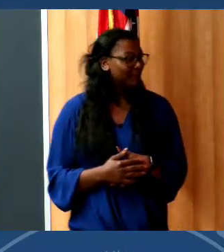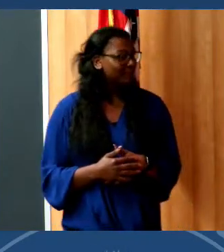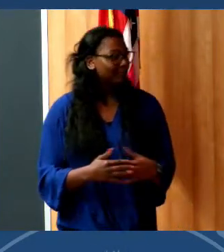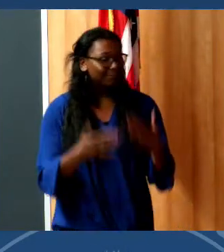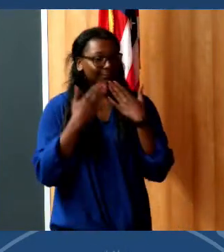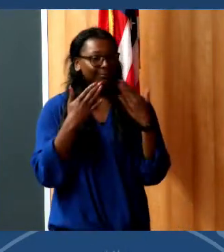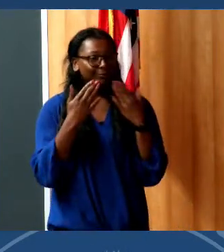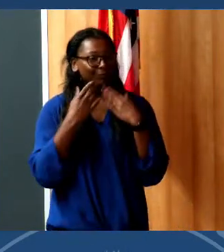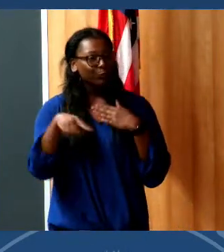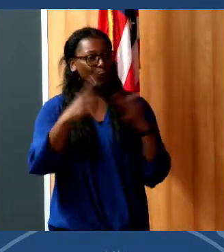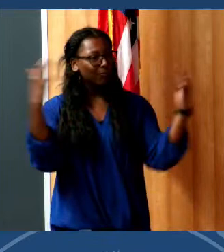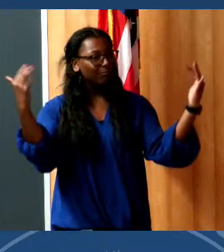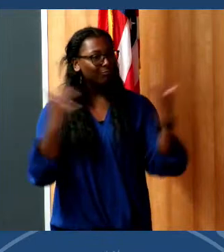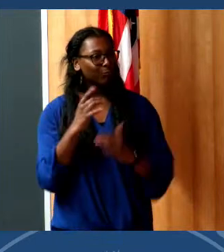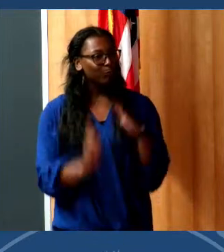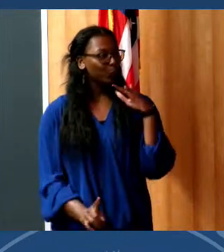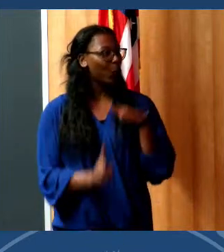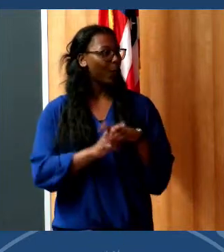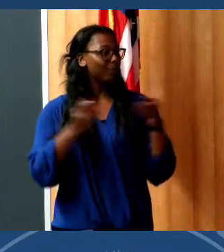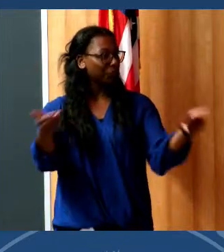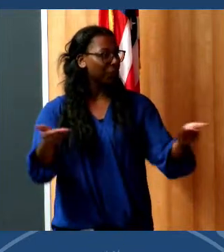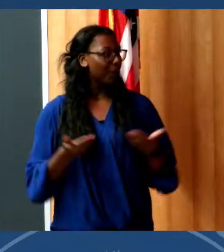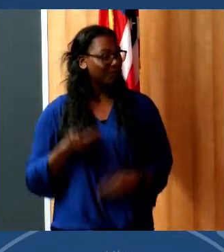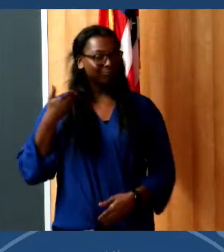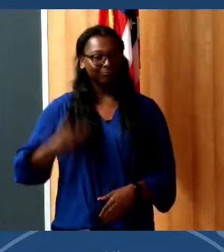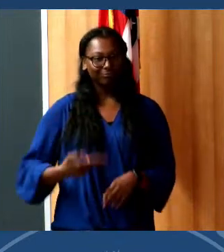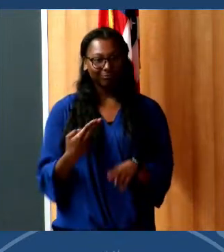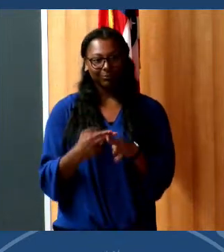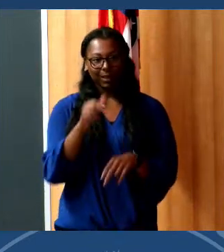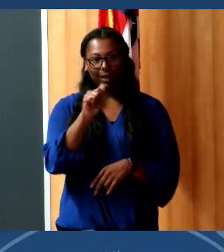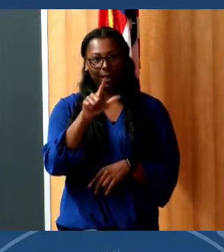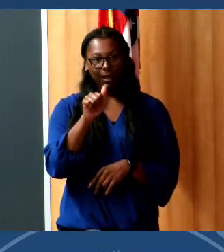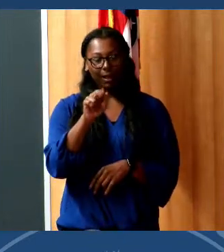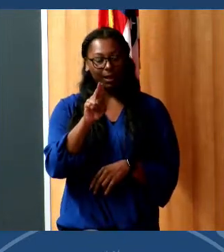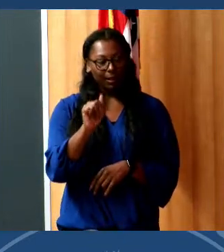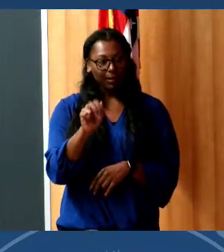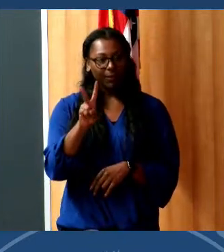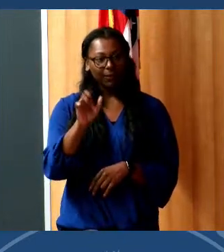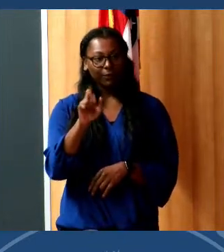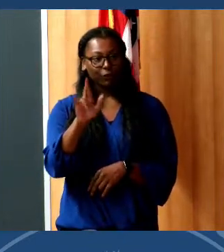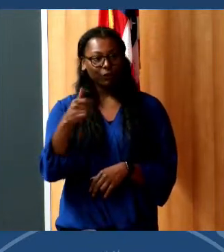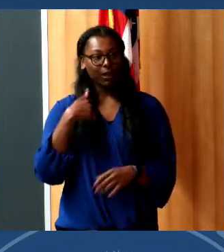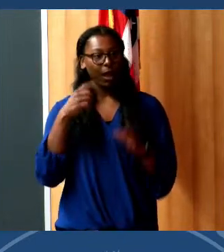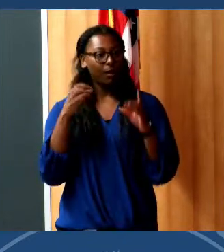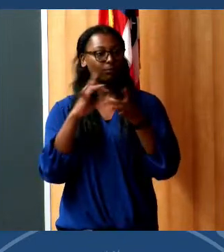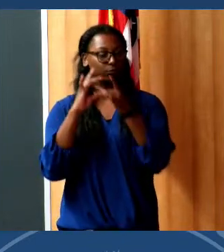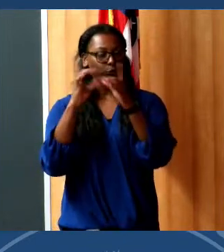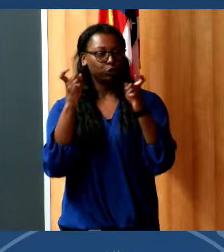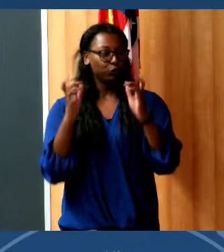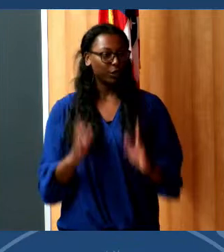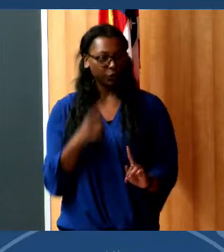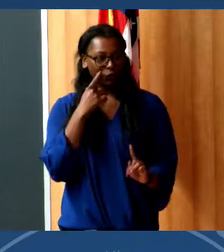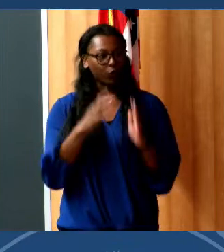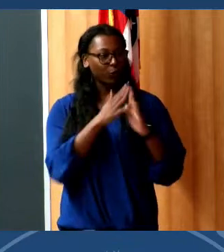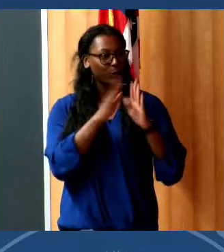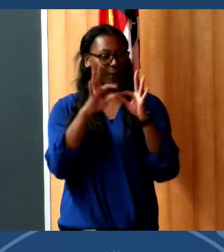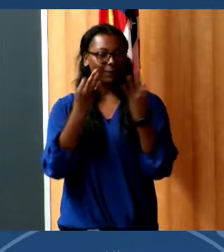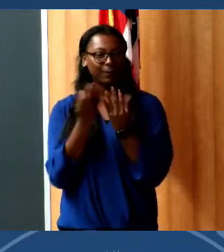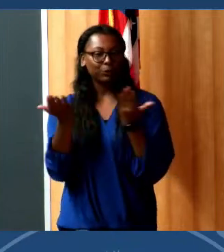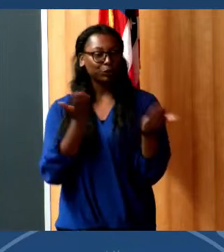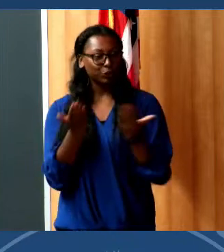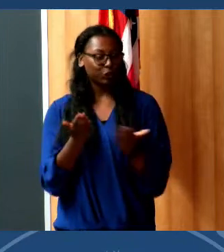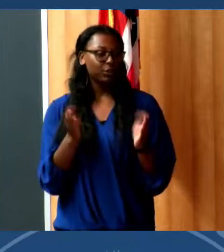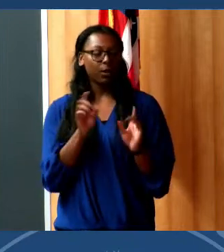Thank you all for attending and welcome. My name is Alana Berry, and I am the Director of Community and Family Services in the Office